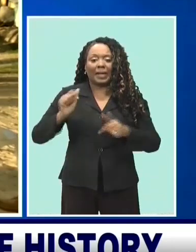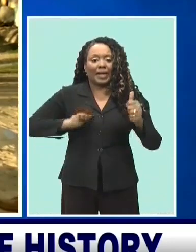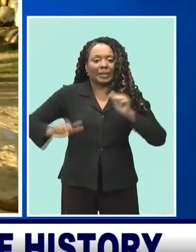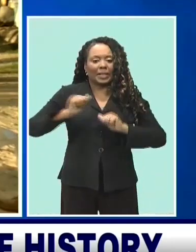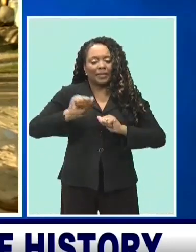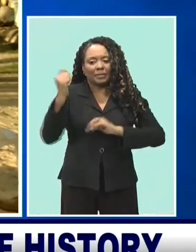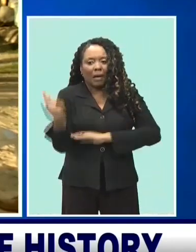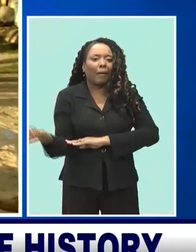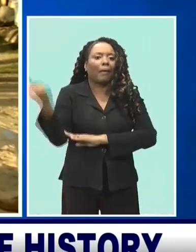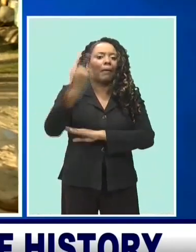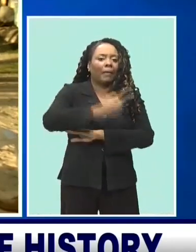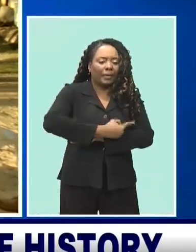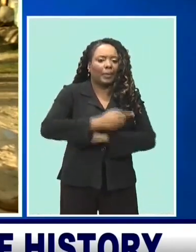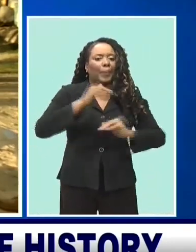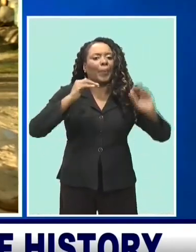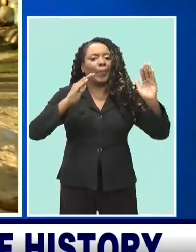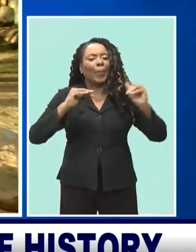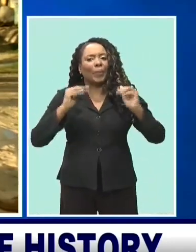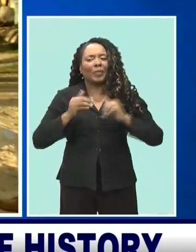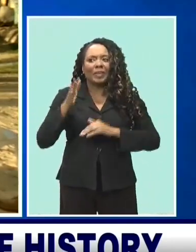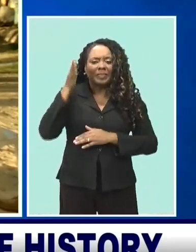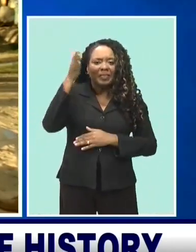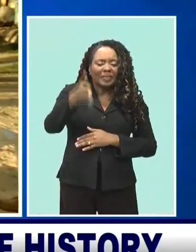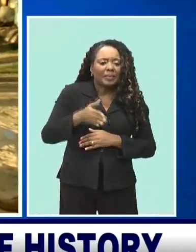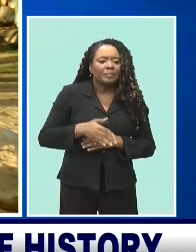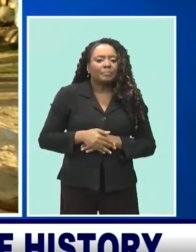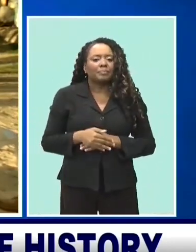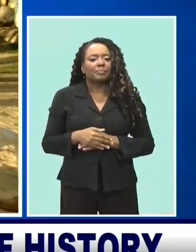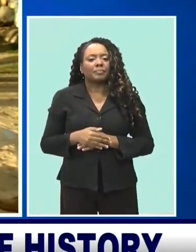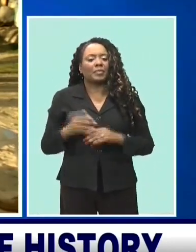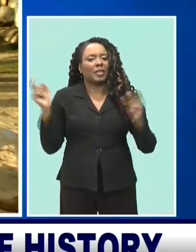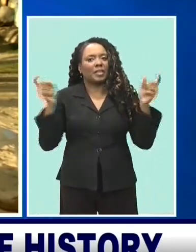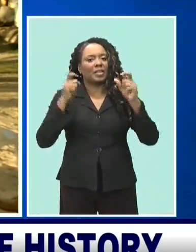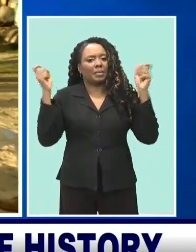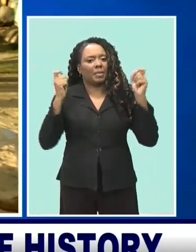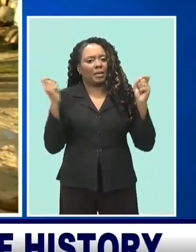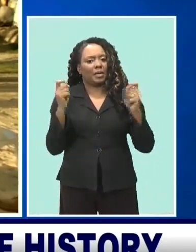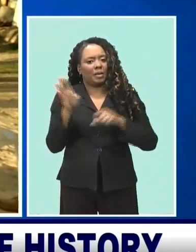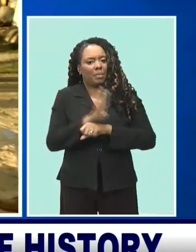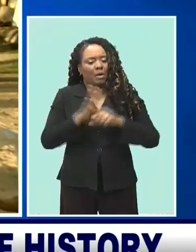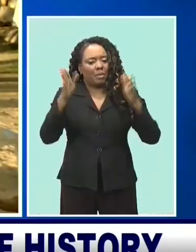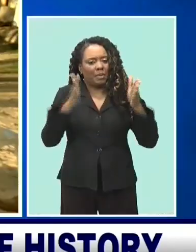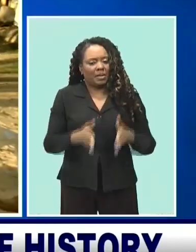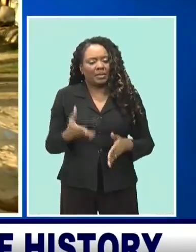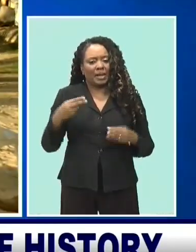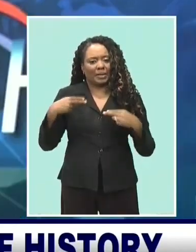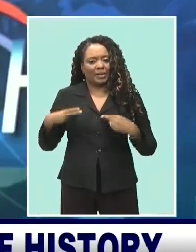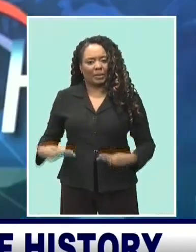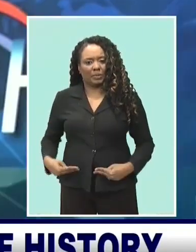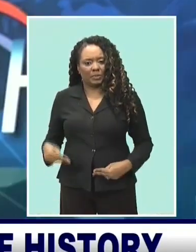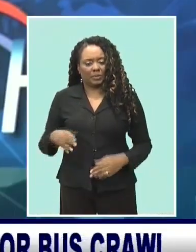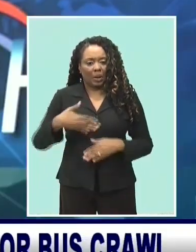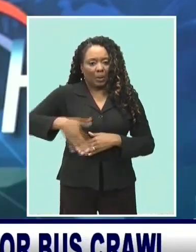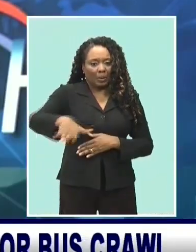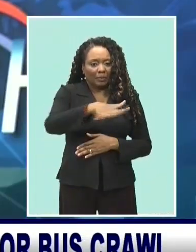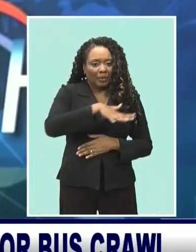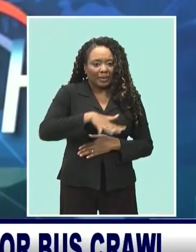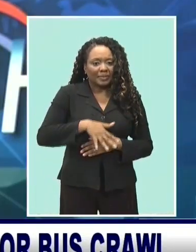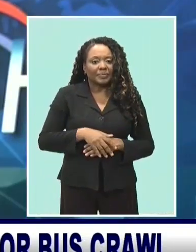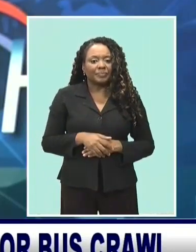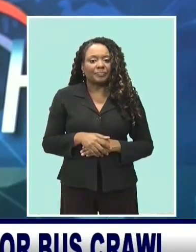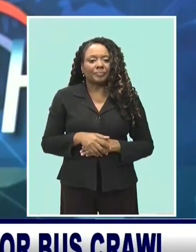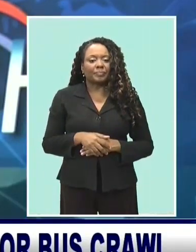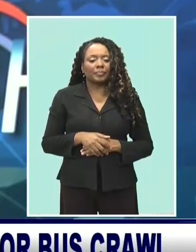sacred spaces celebrating this important milestone for Barbadians and indeed for humanity. And